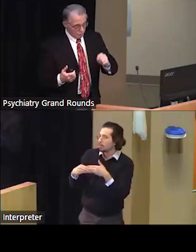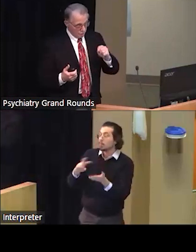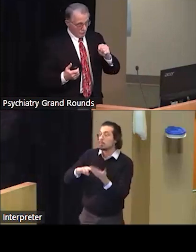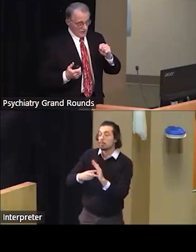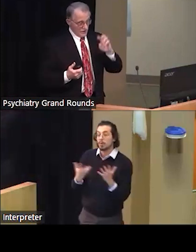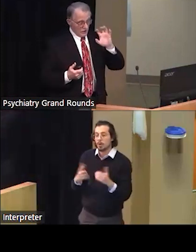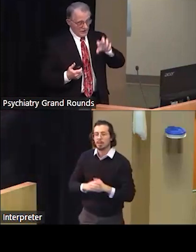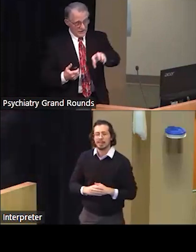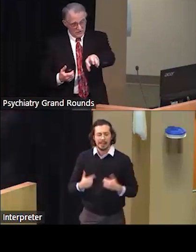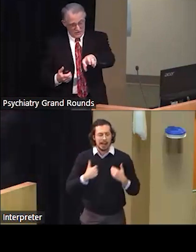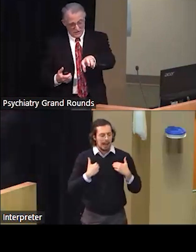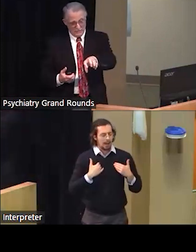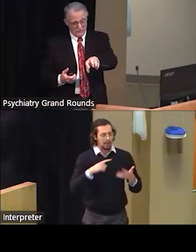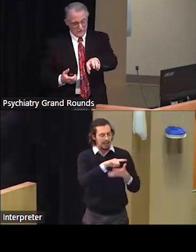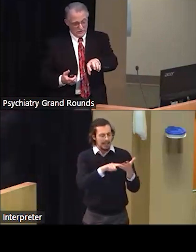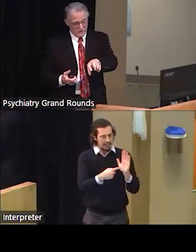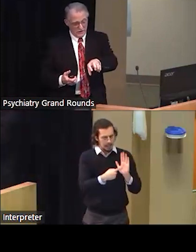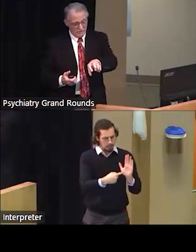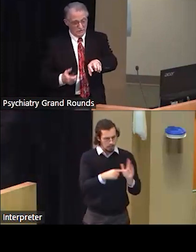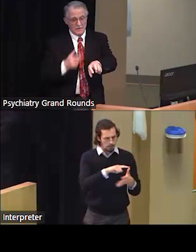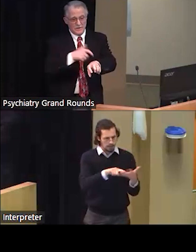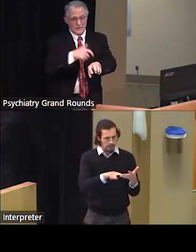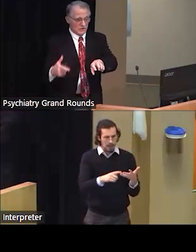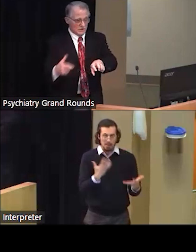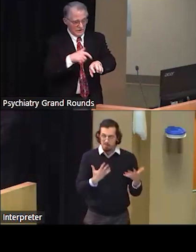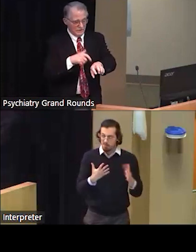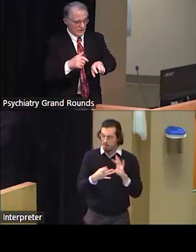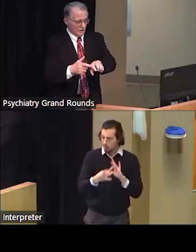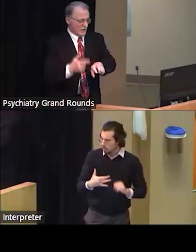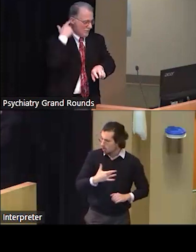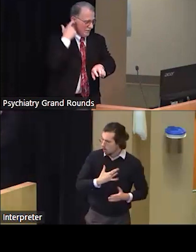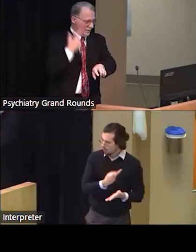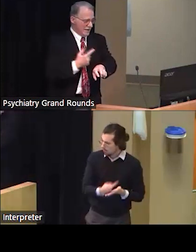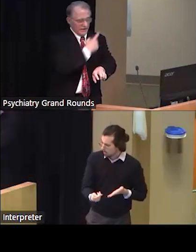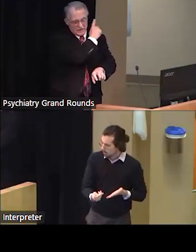like, okay, I have all these symptoms in front of me. It might be congestive